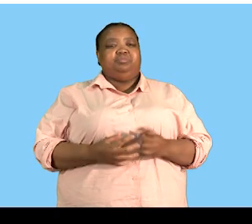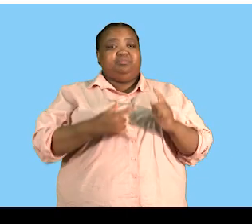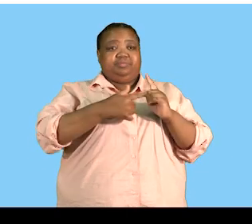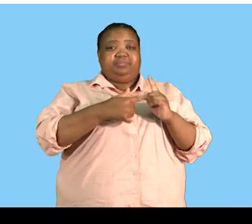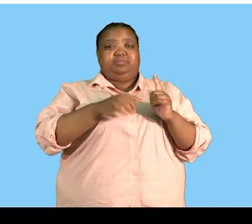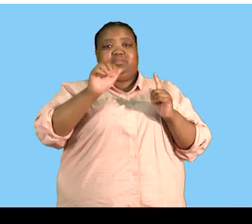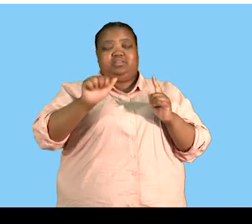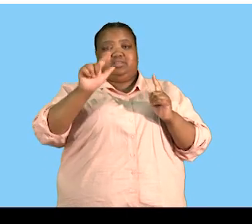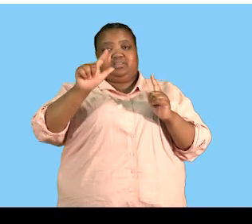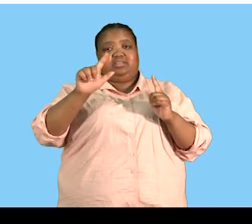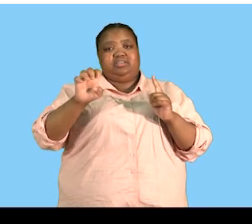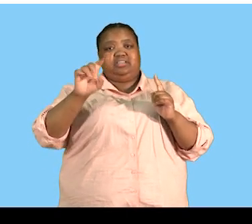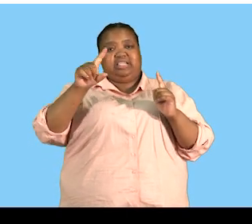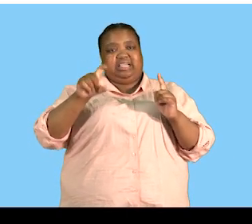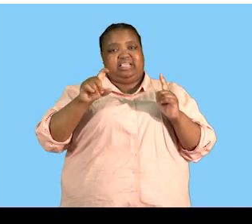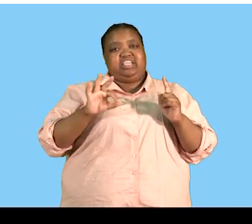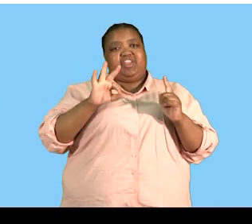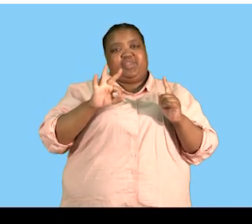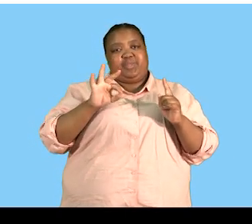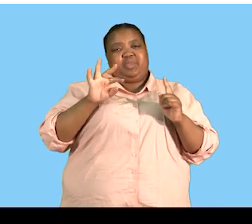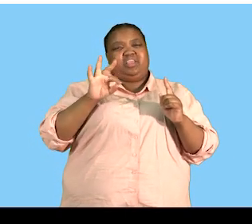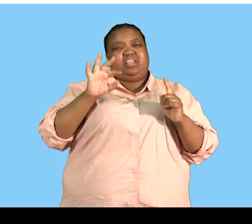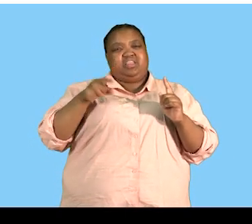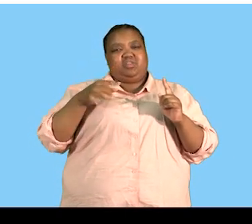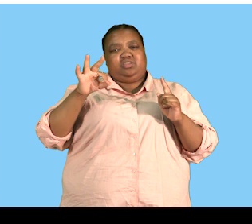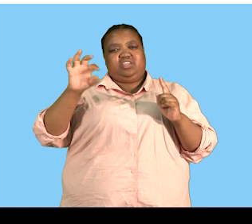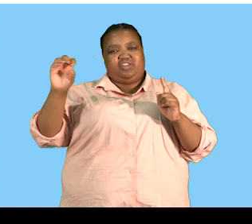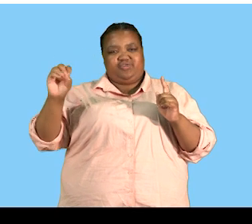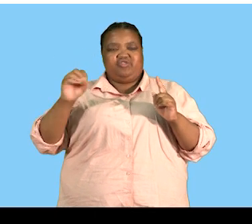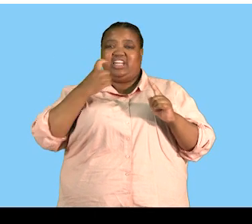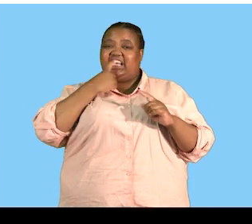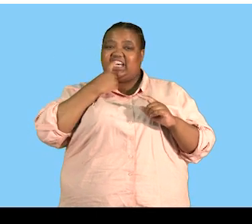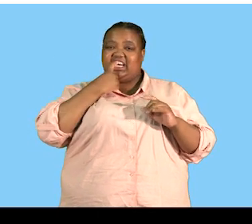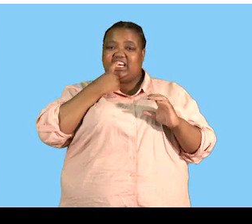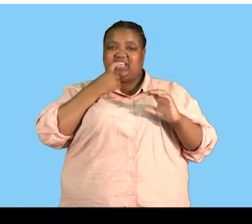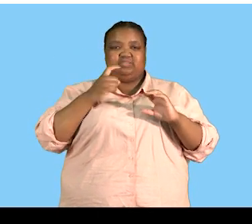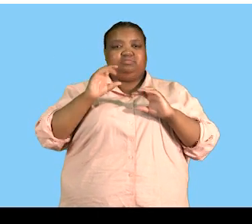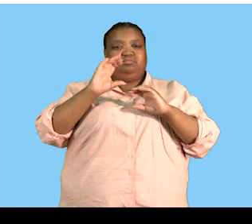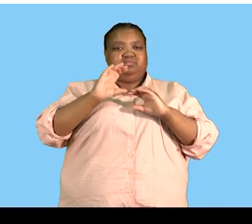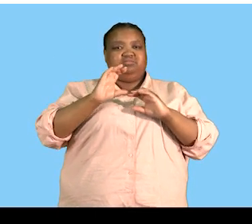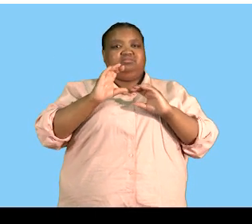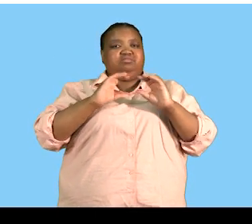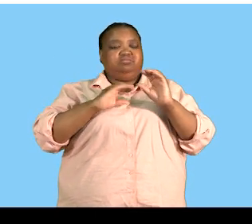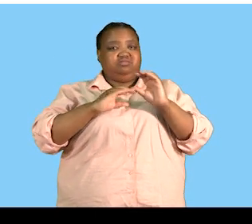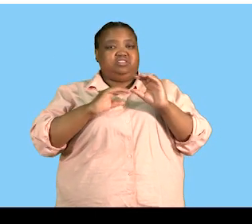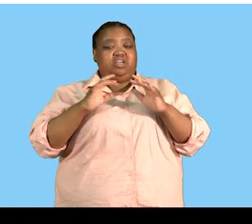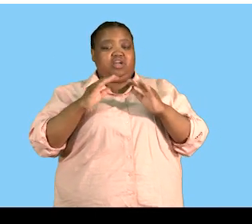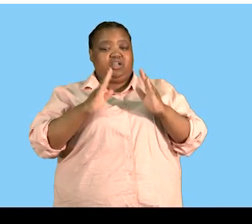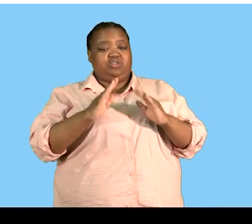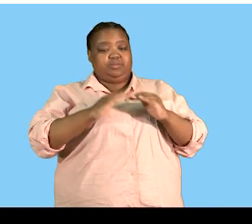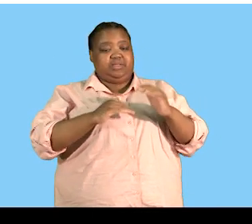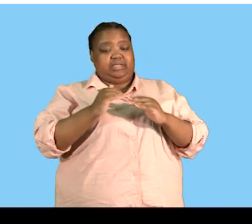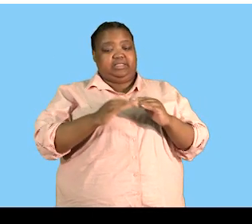Alex bought 3,300 bricks to build his house. The builders